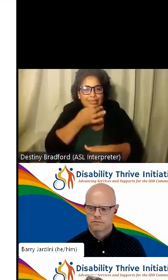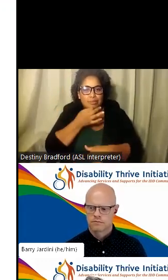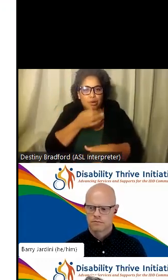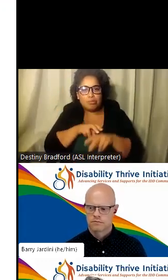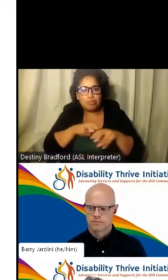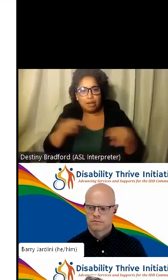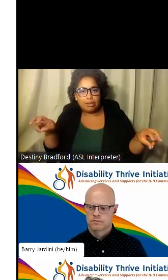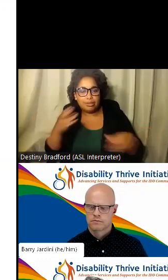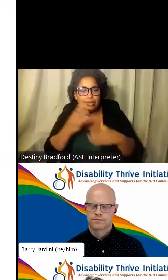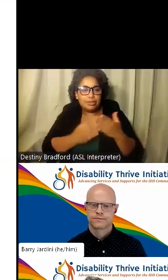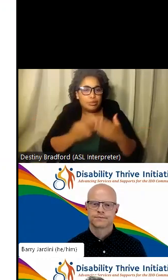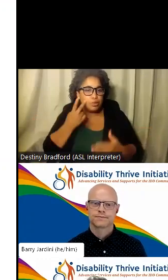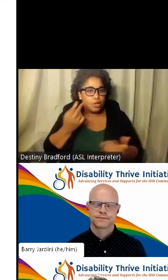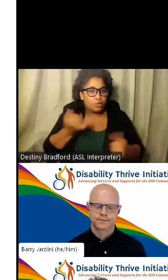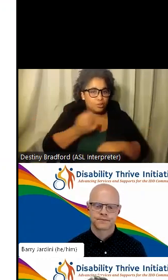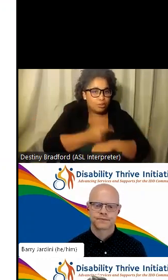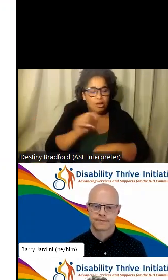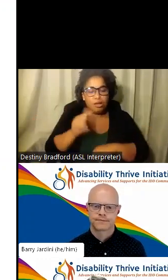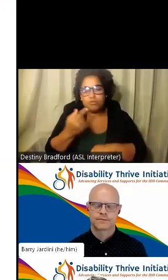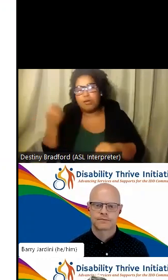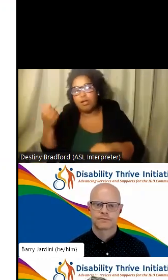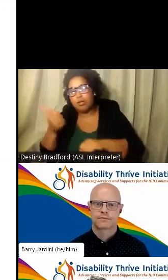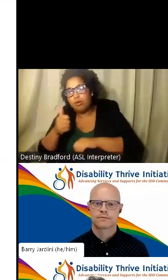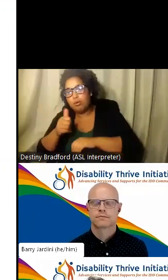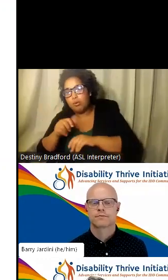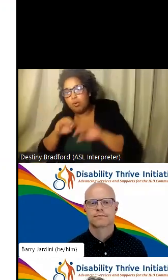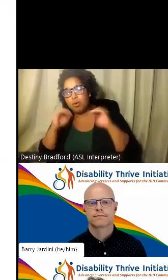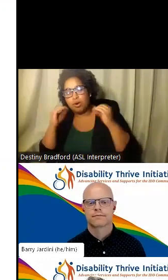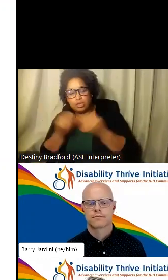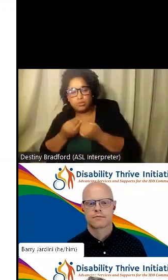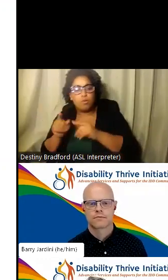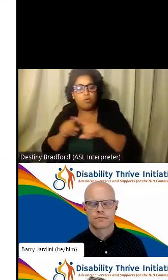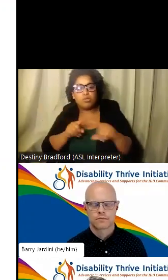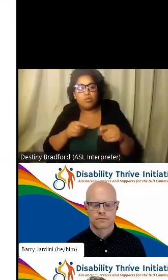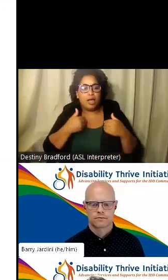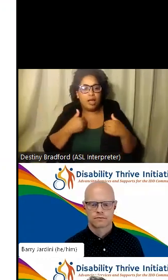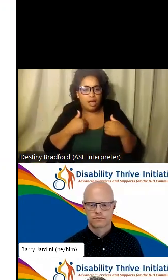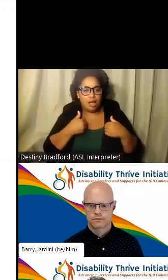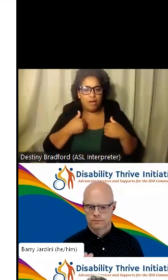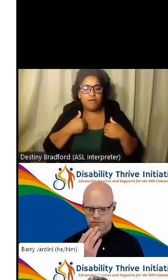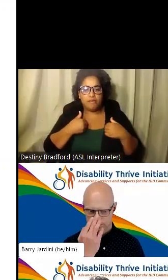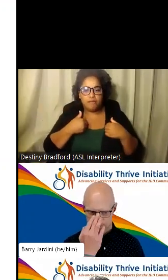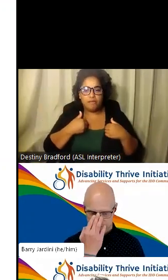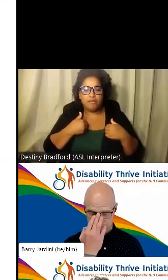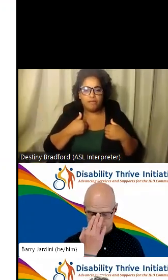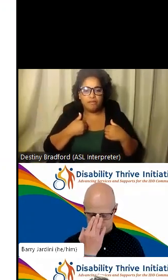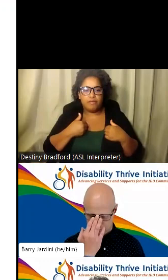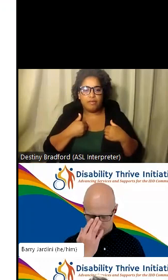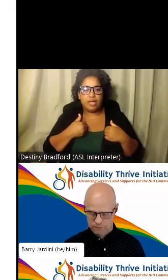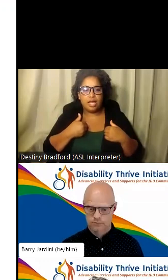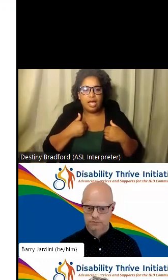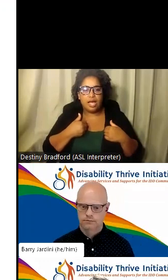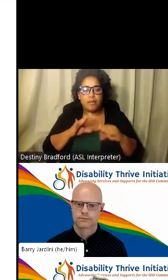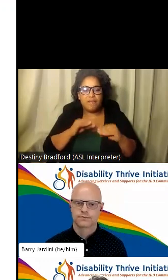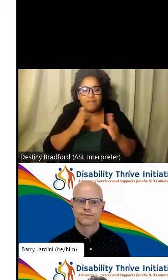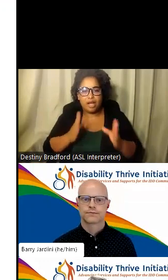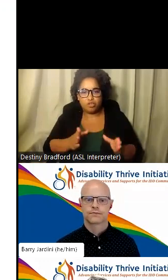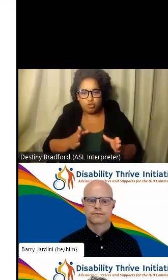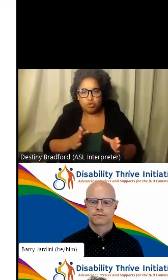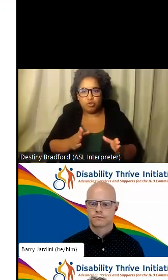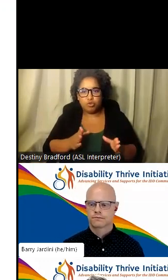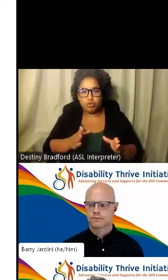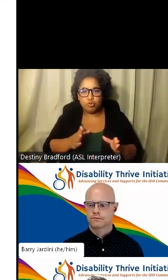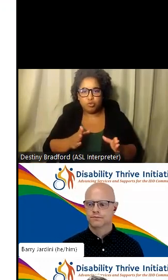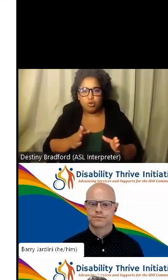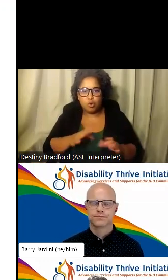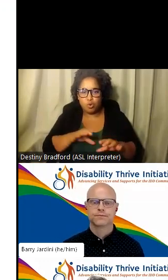others from their organizations. In addition to that, we even have sought out a small provider who has also done